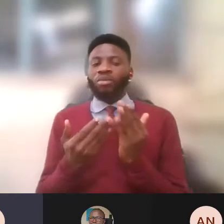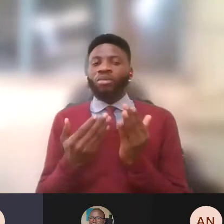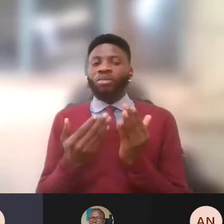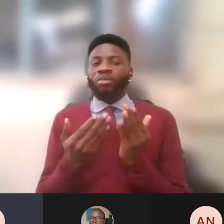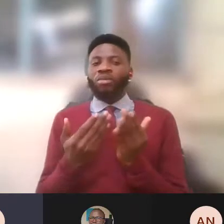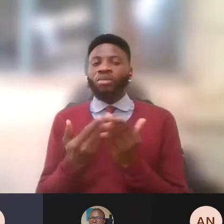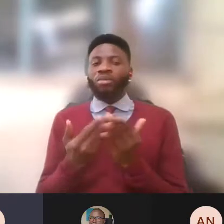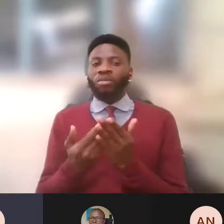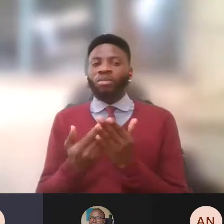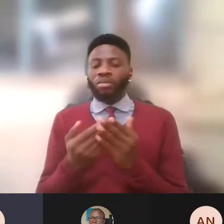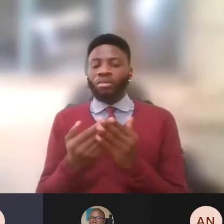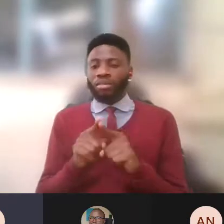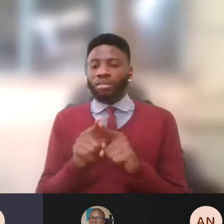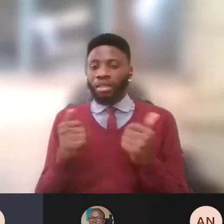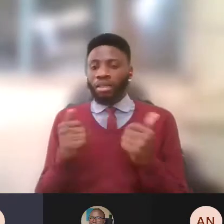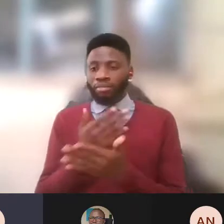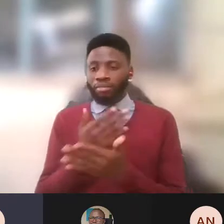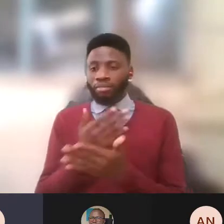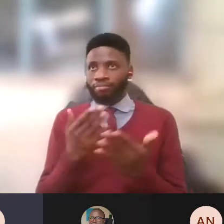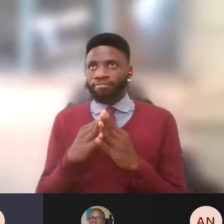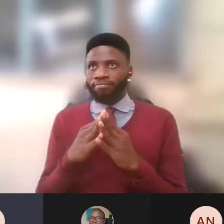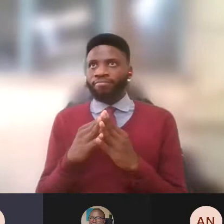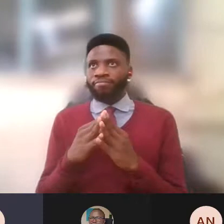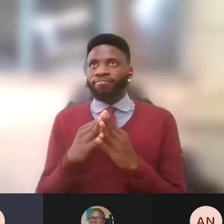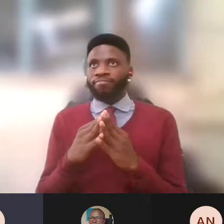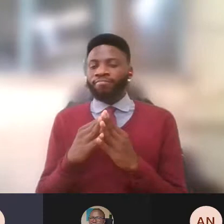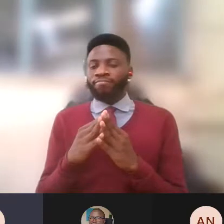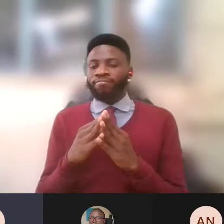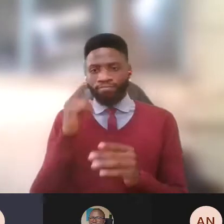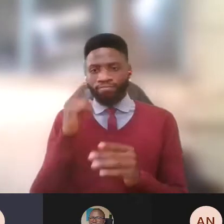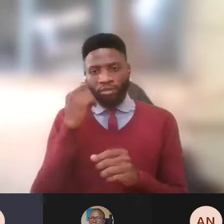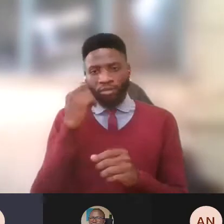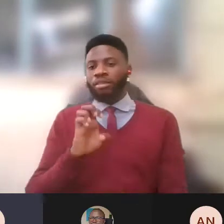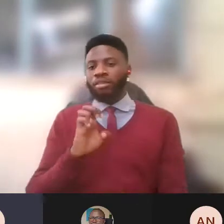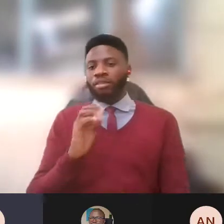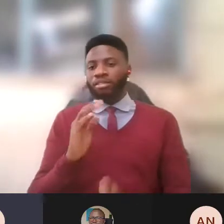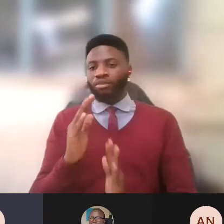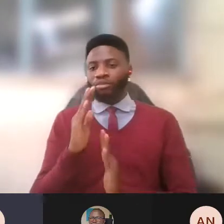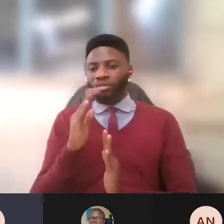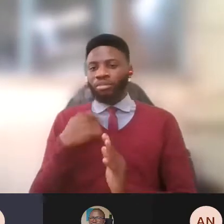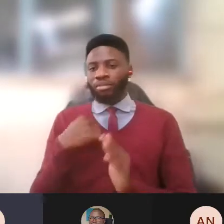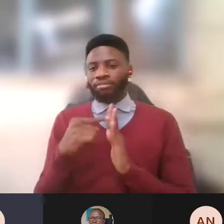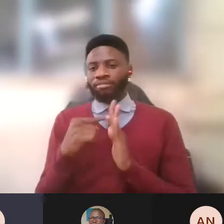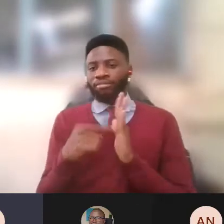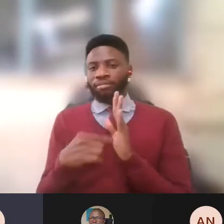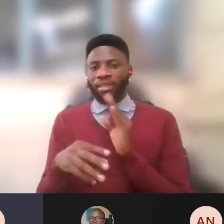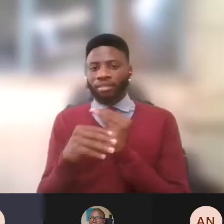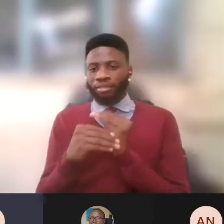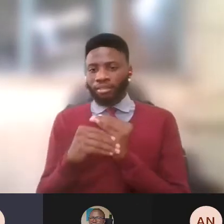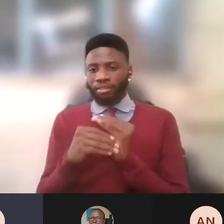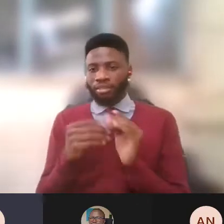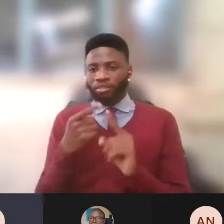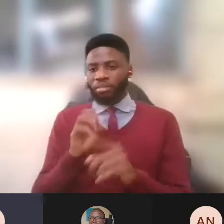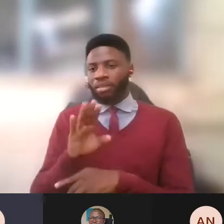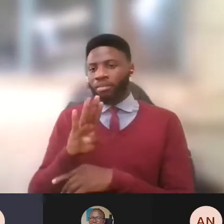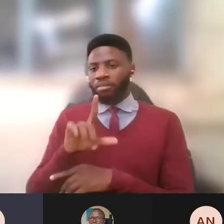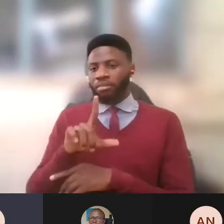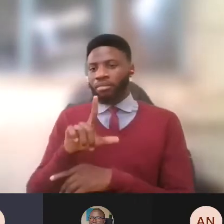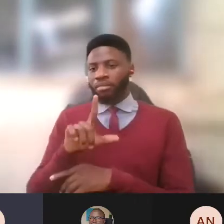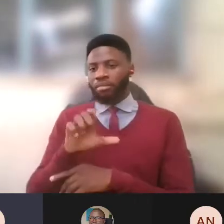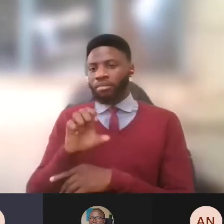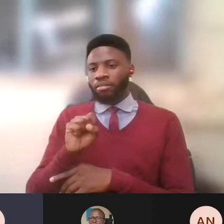of training and awareness. Specifically, her expertise lies in data and